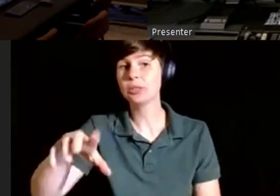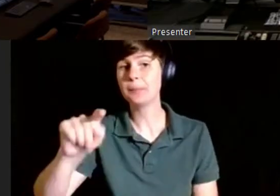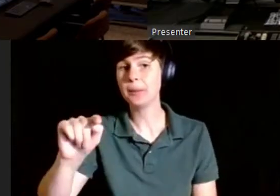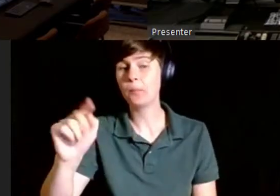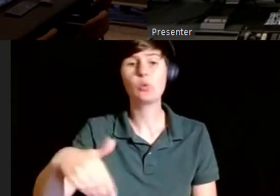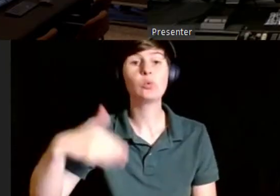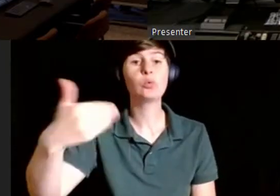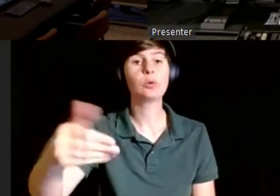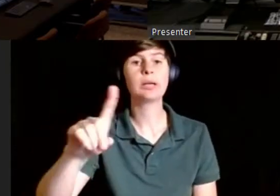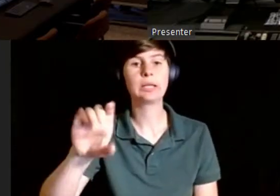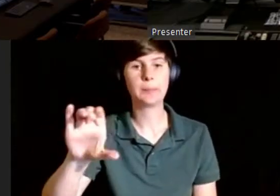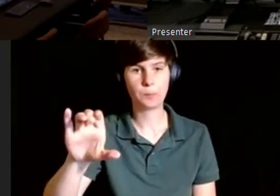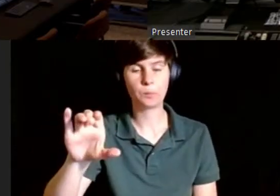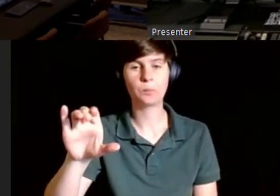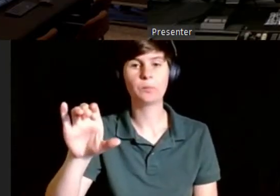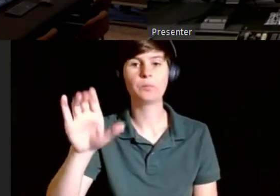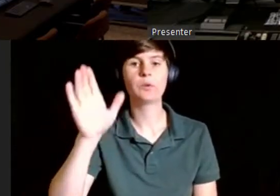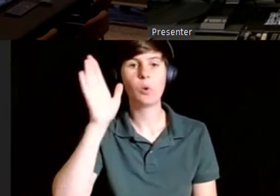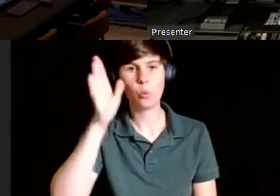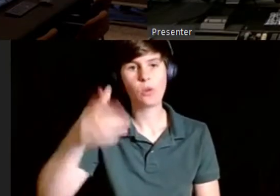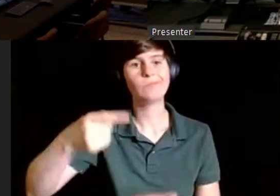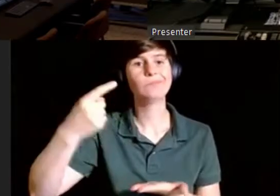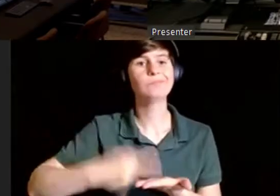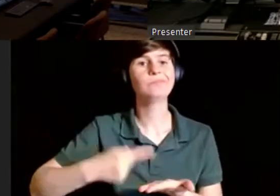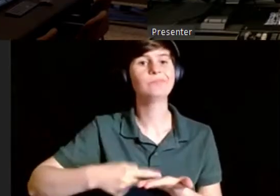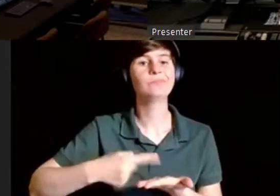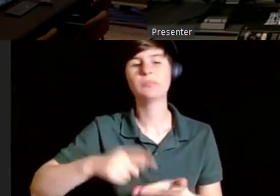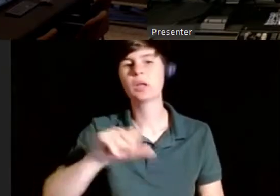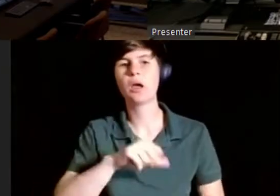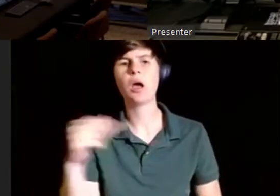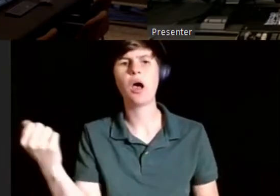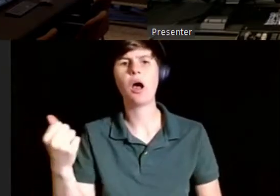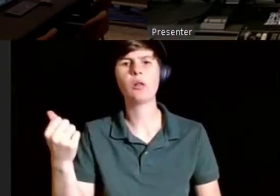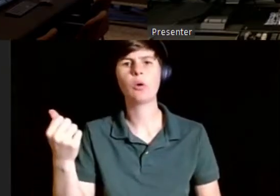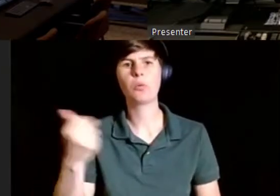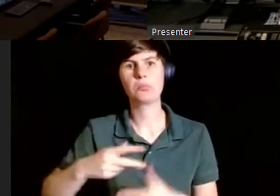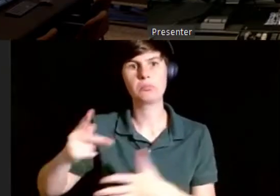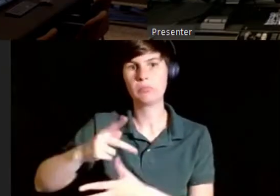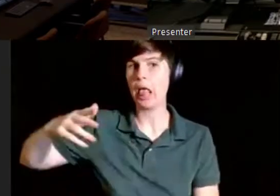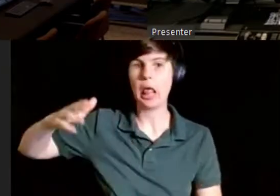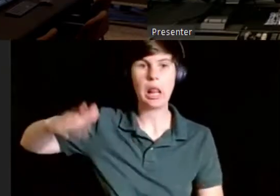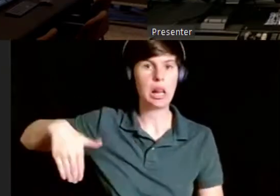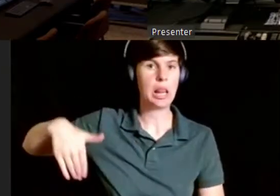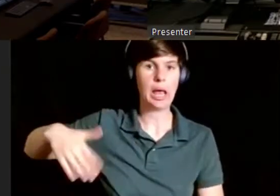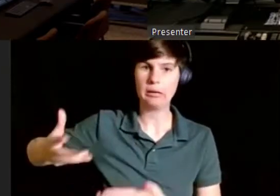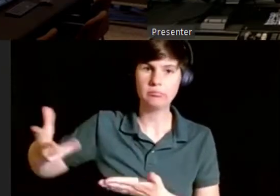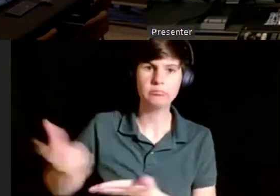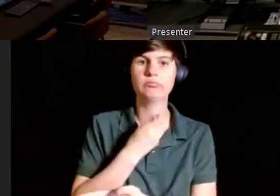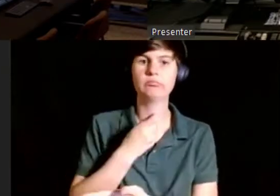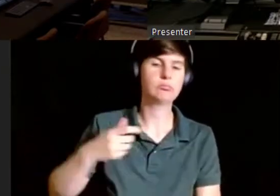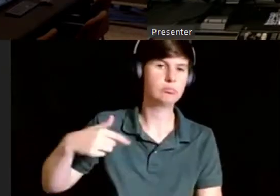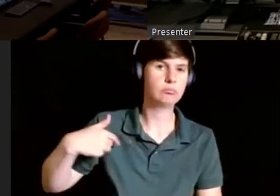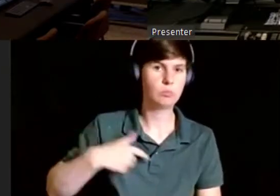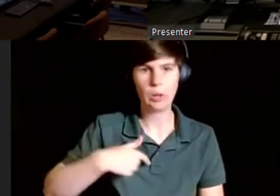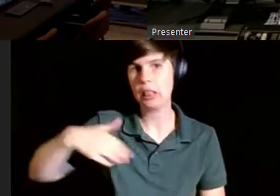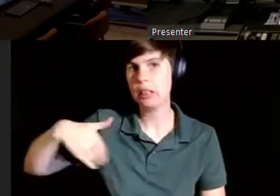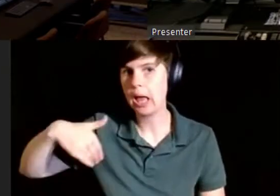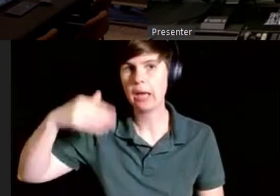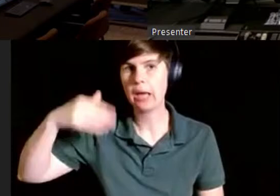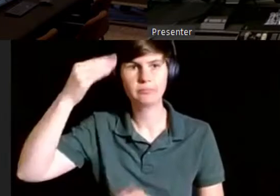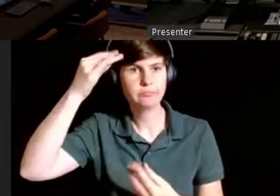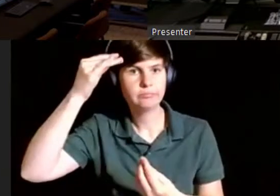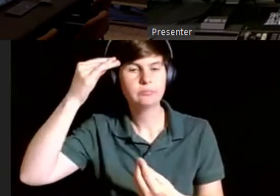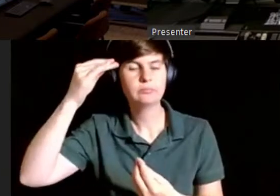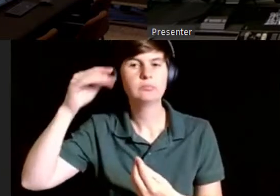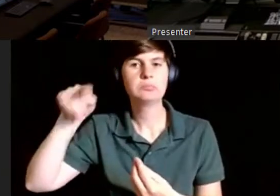in December, we'll have the conversation around the other priorities that haven't been tackled or think about yet by the CTA. And one of